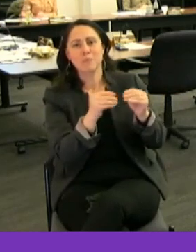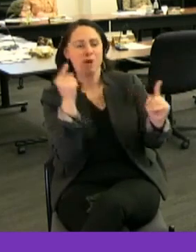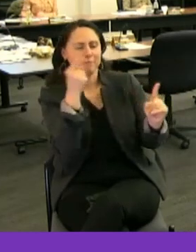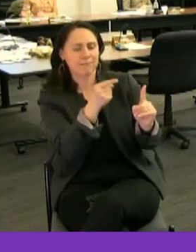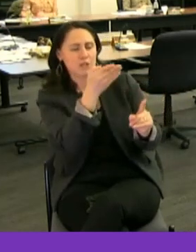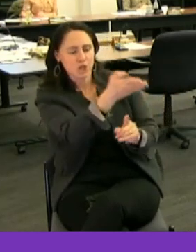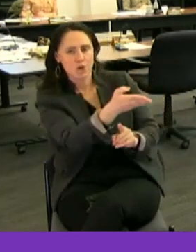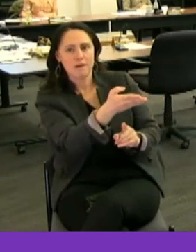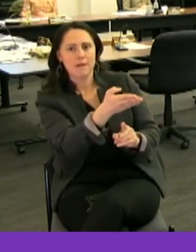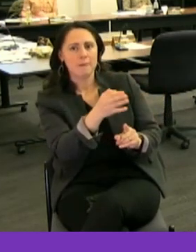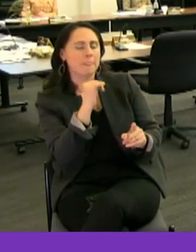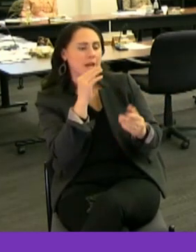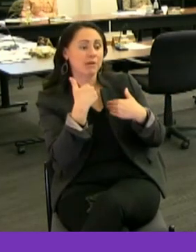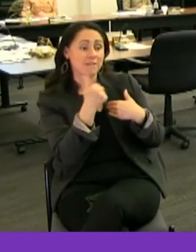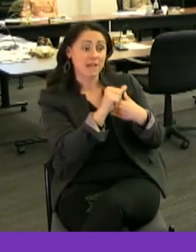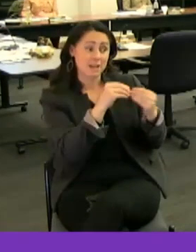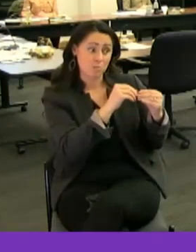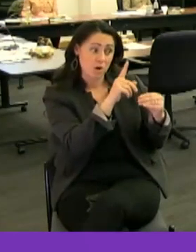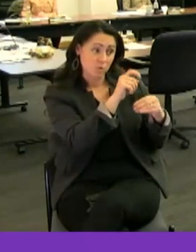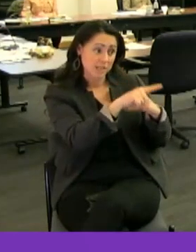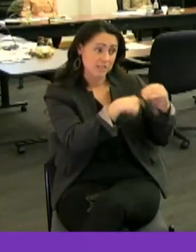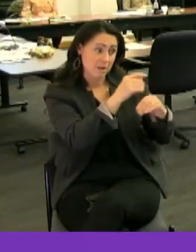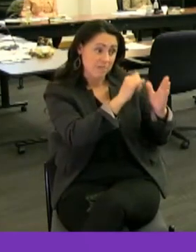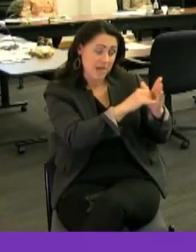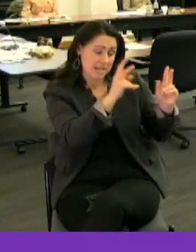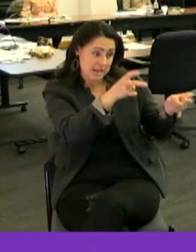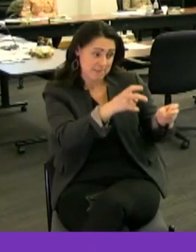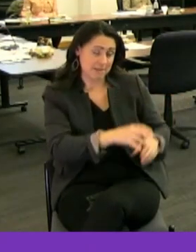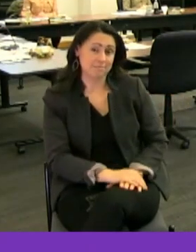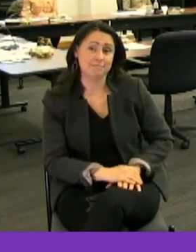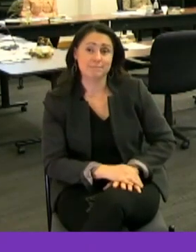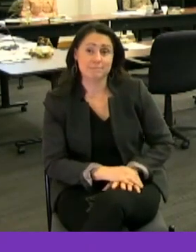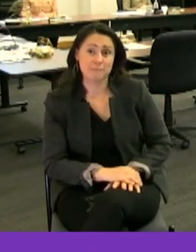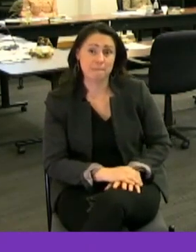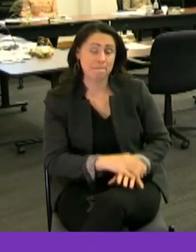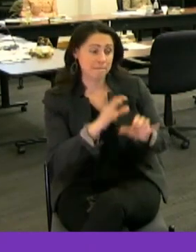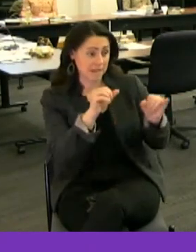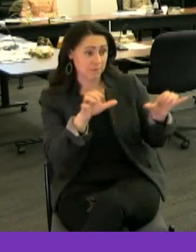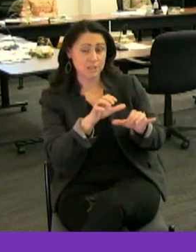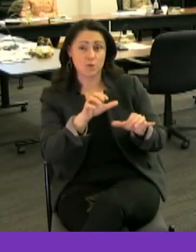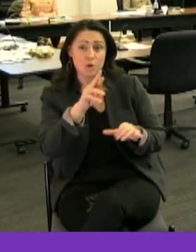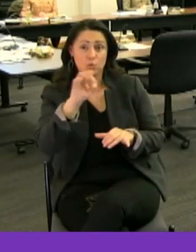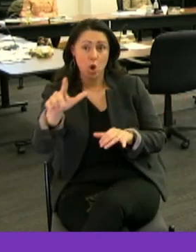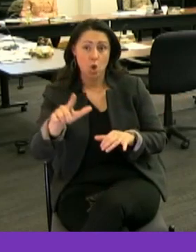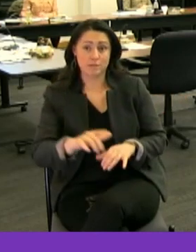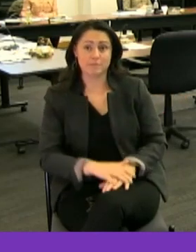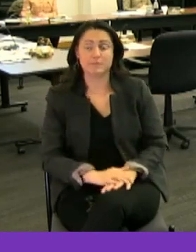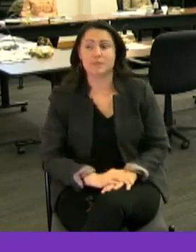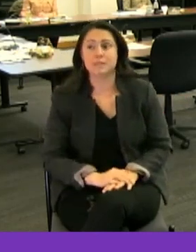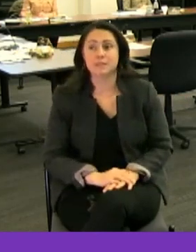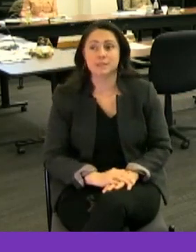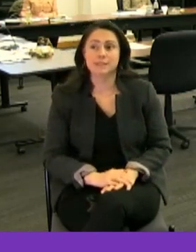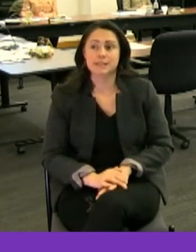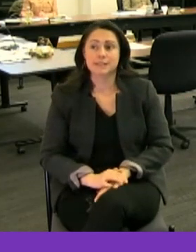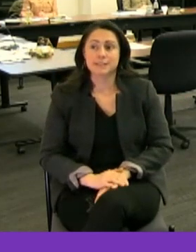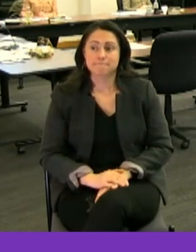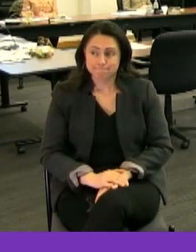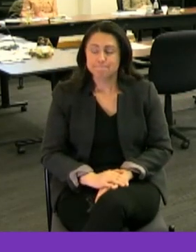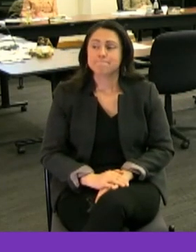Okay. So I don't have any further questions on that topic. Can we do a roll call? Let me do a roll